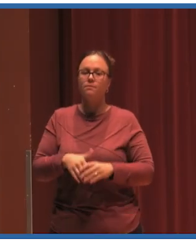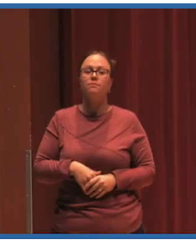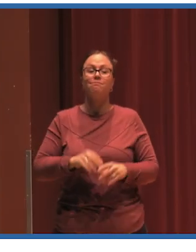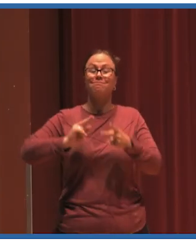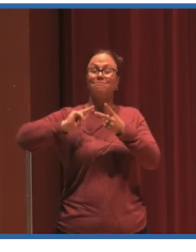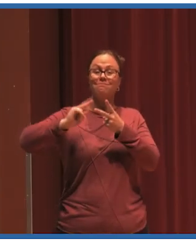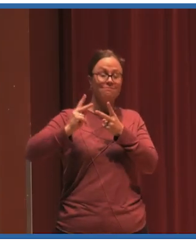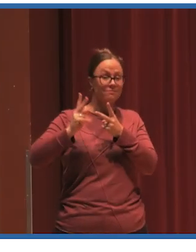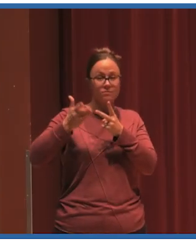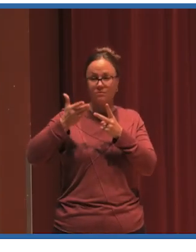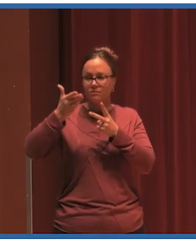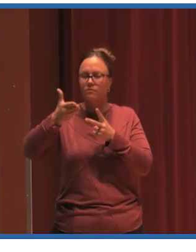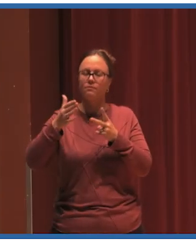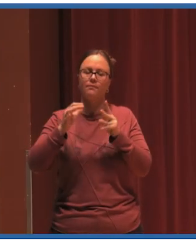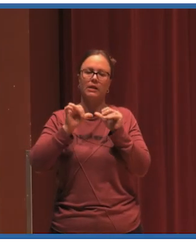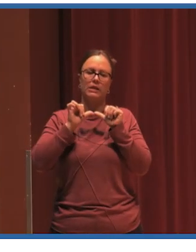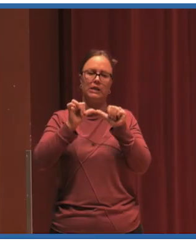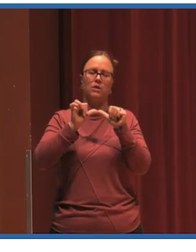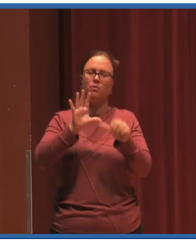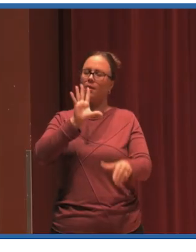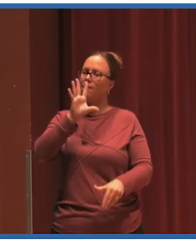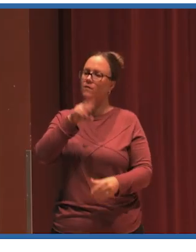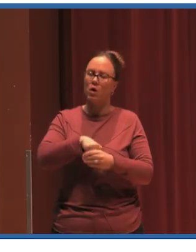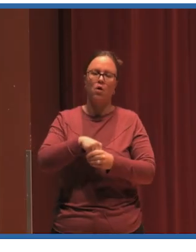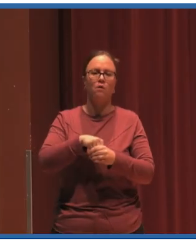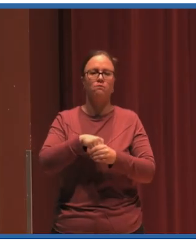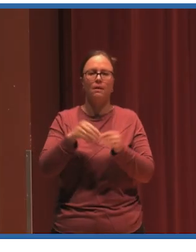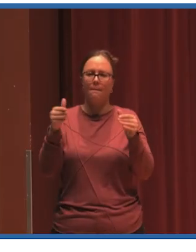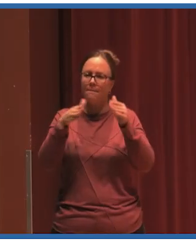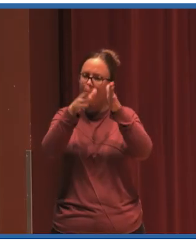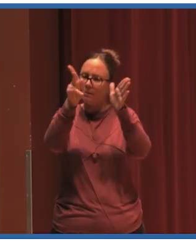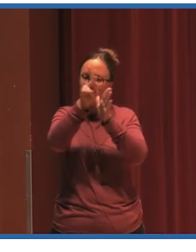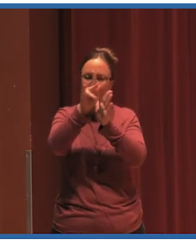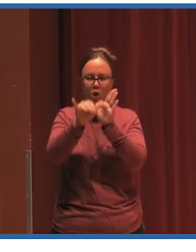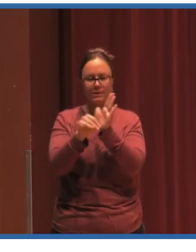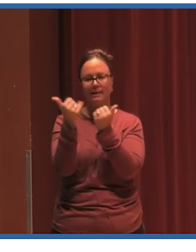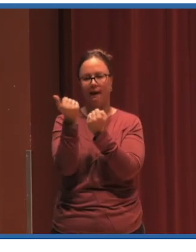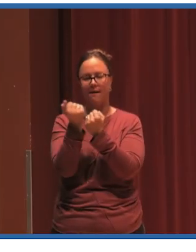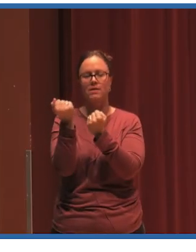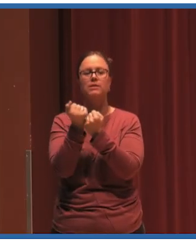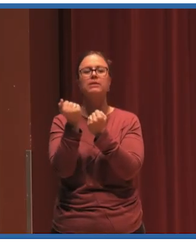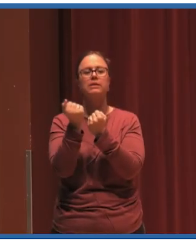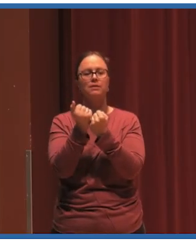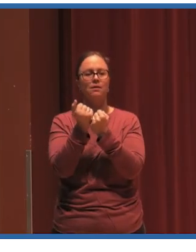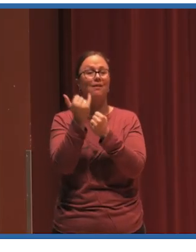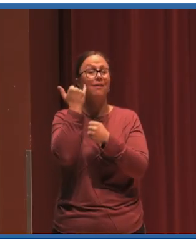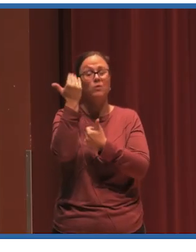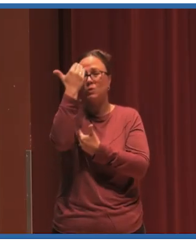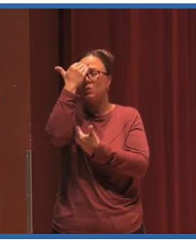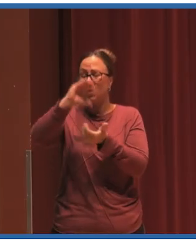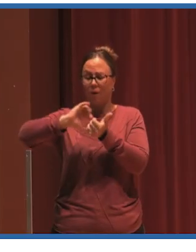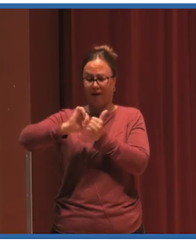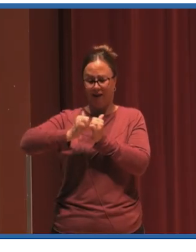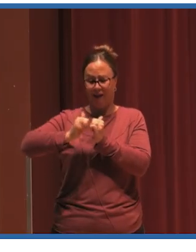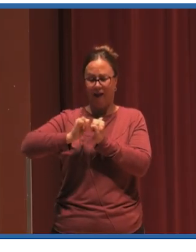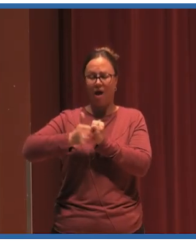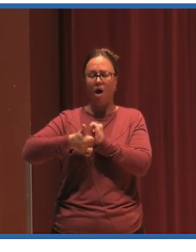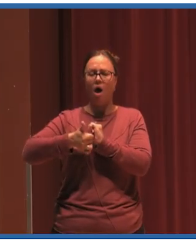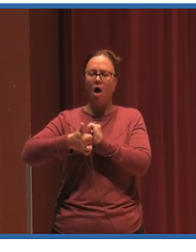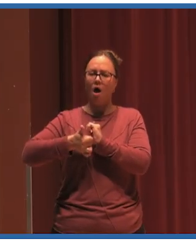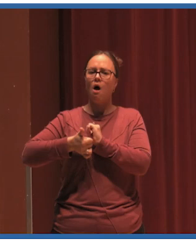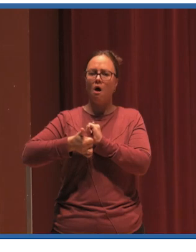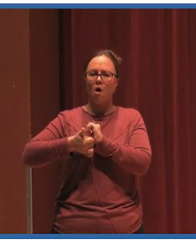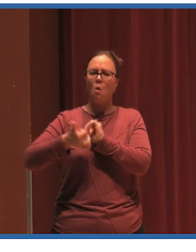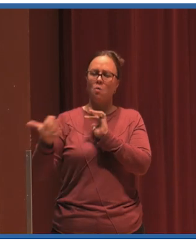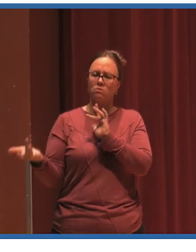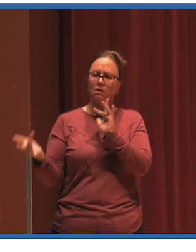would be continue to be involved in public policy advocacy. If you don't know how to do that, give a shout out